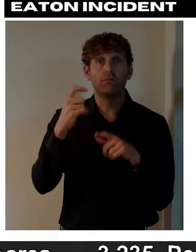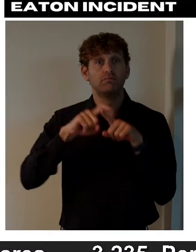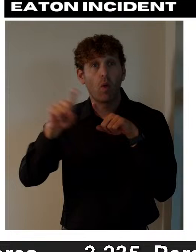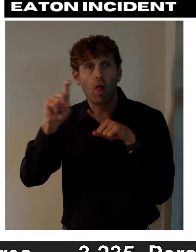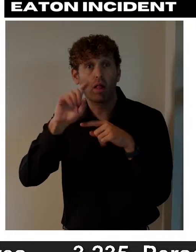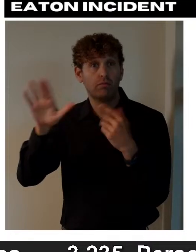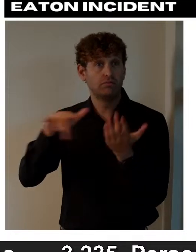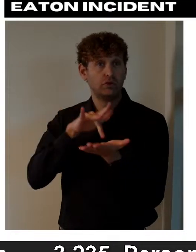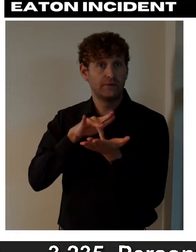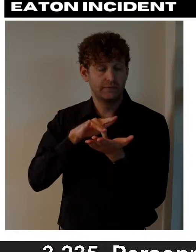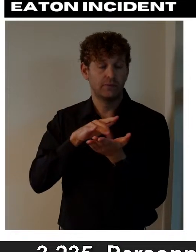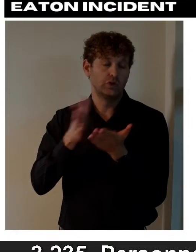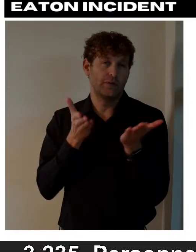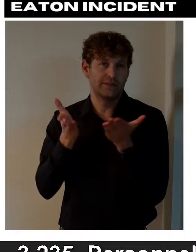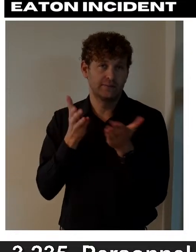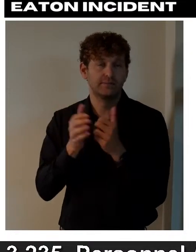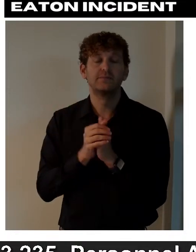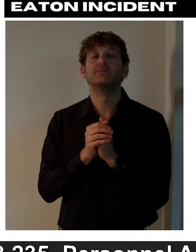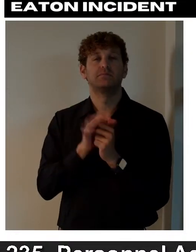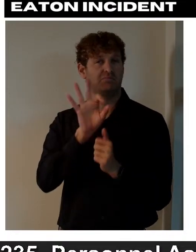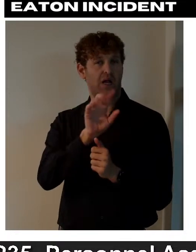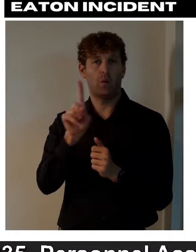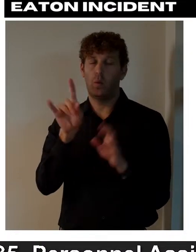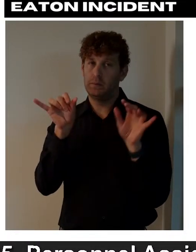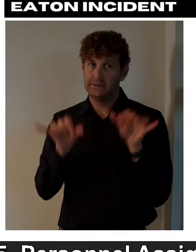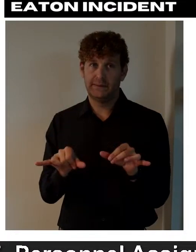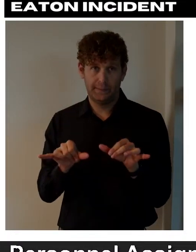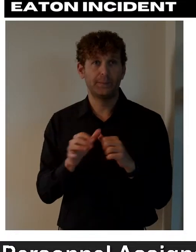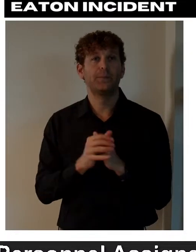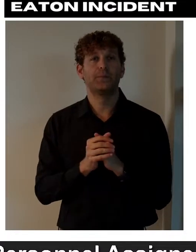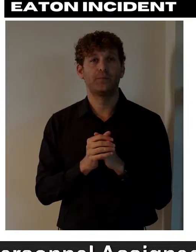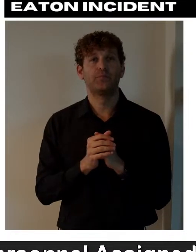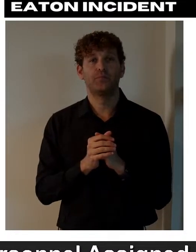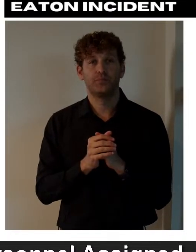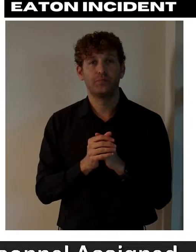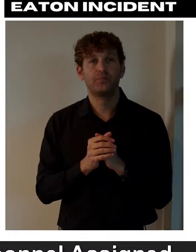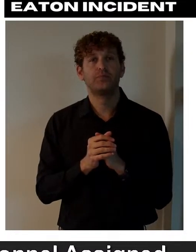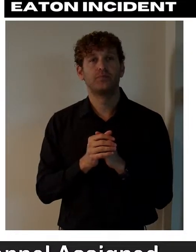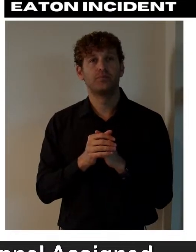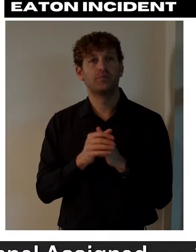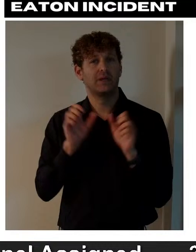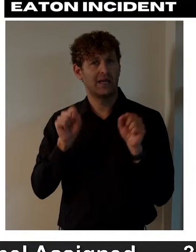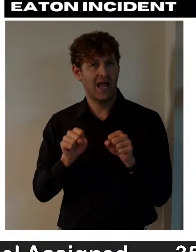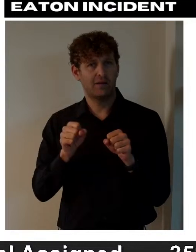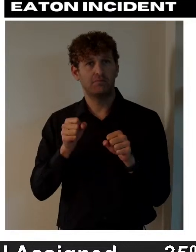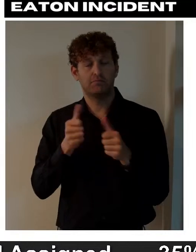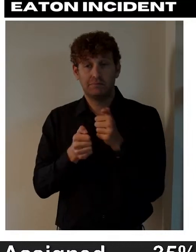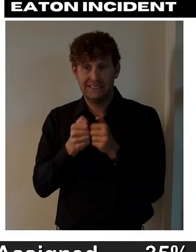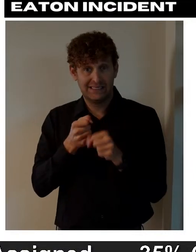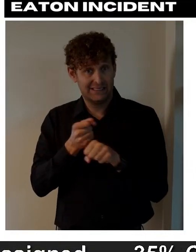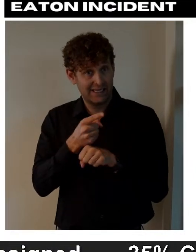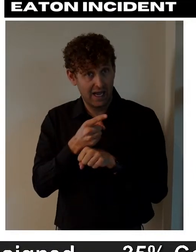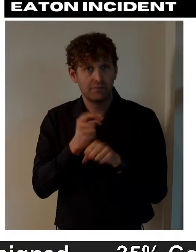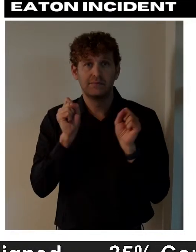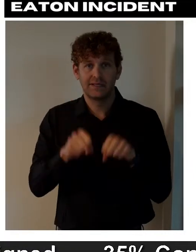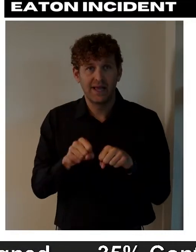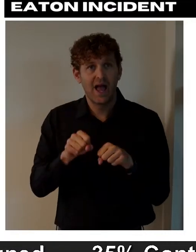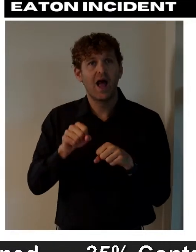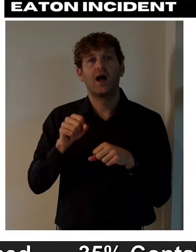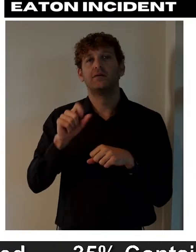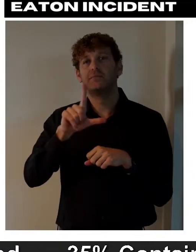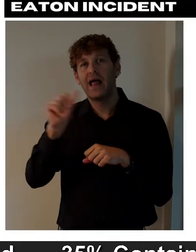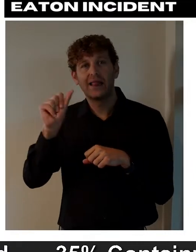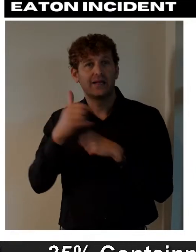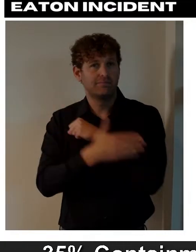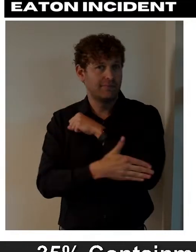system and appropriately sent to the incident through LA County Fire or through LA County Sheriff's Department. Thank